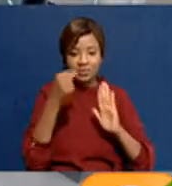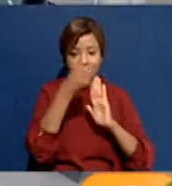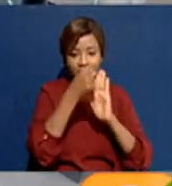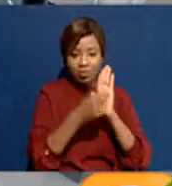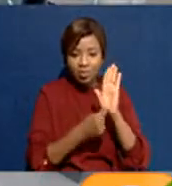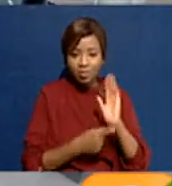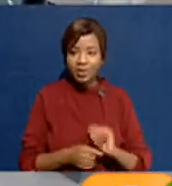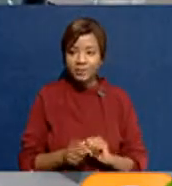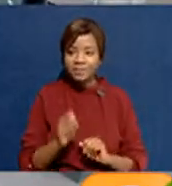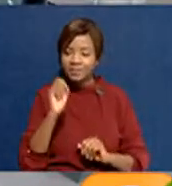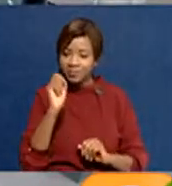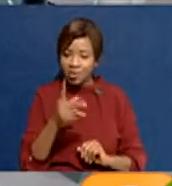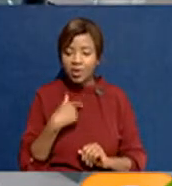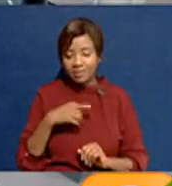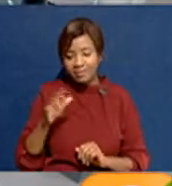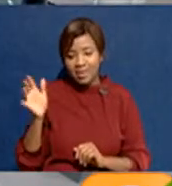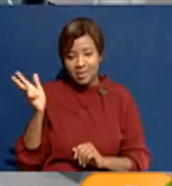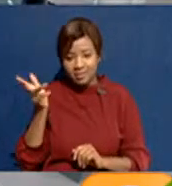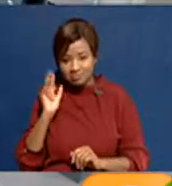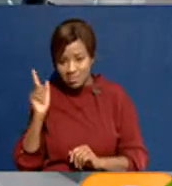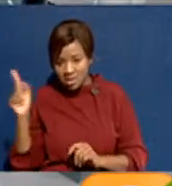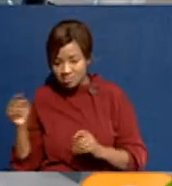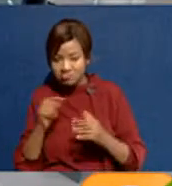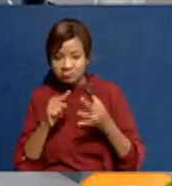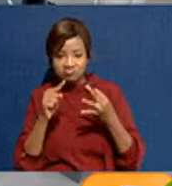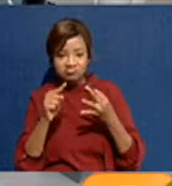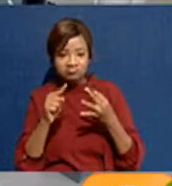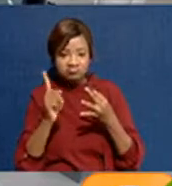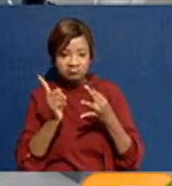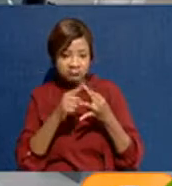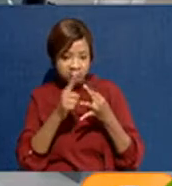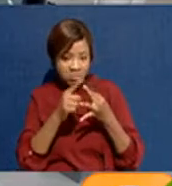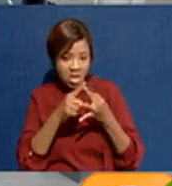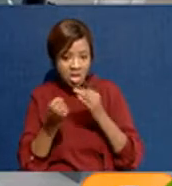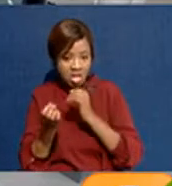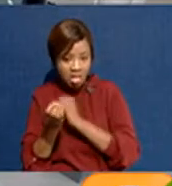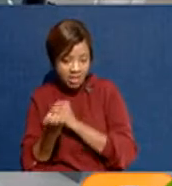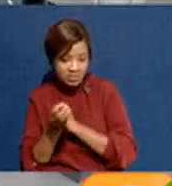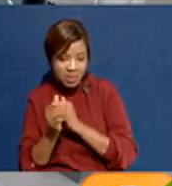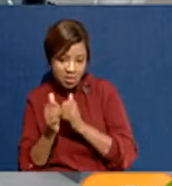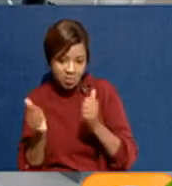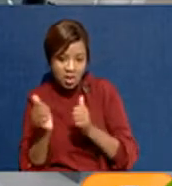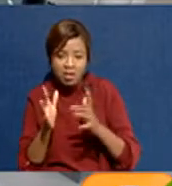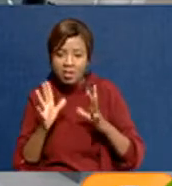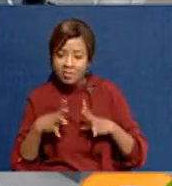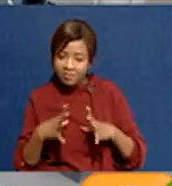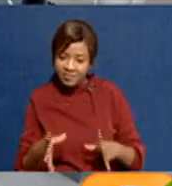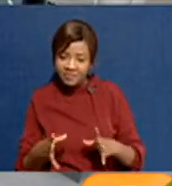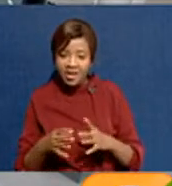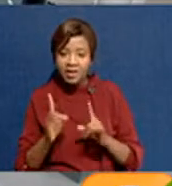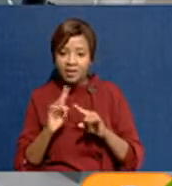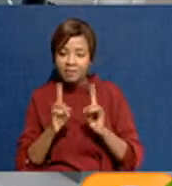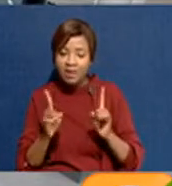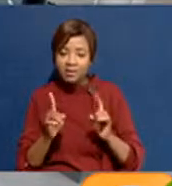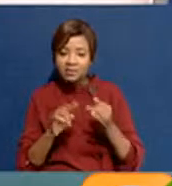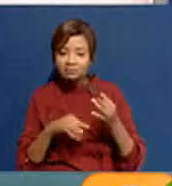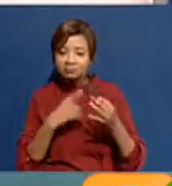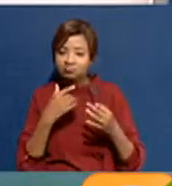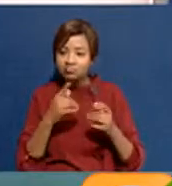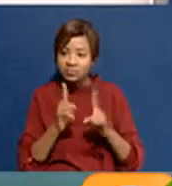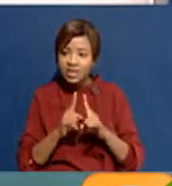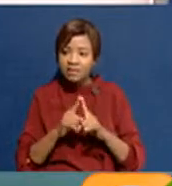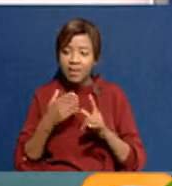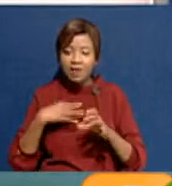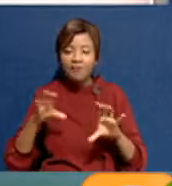I'm hearing what the First Lady is saying. And I think about a network that already exists, that's the community health volunteers,